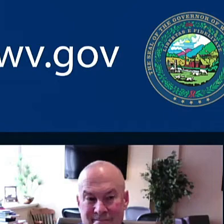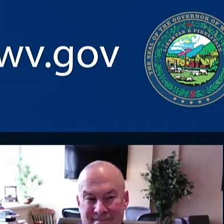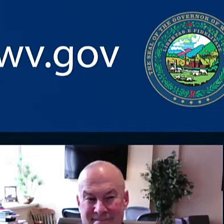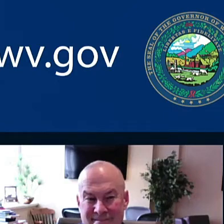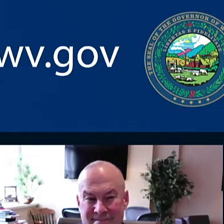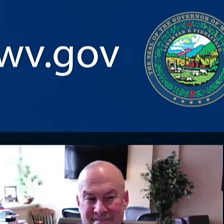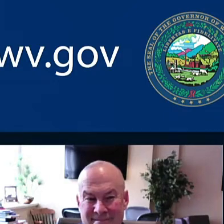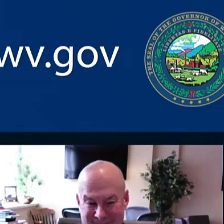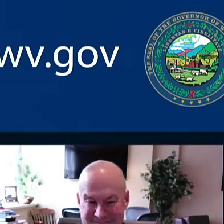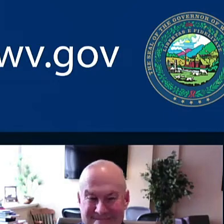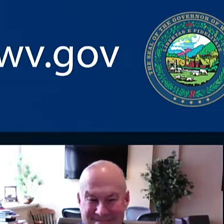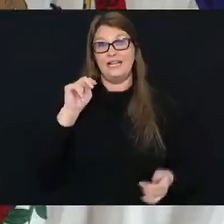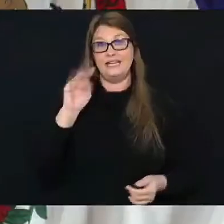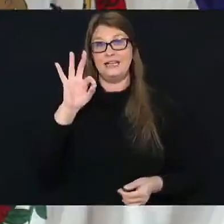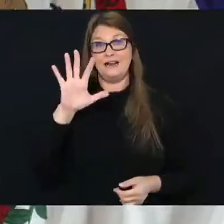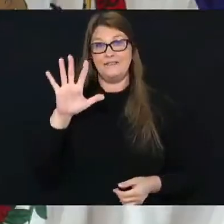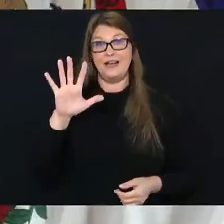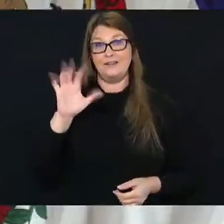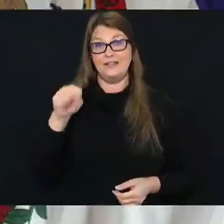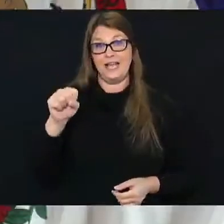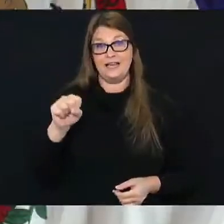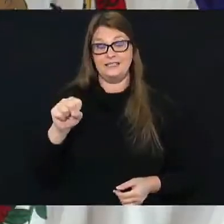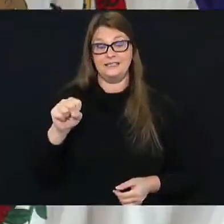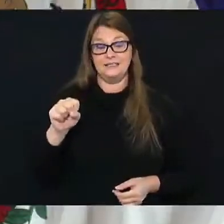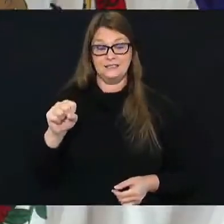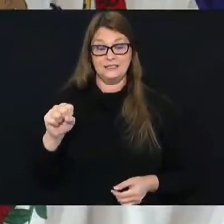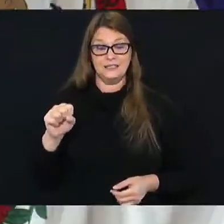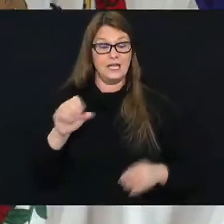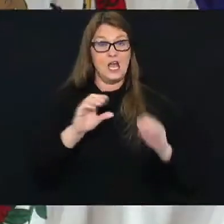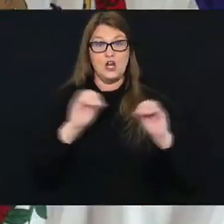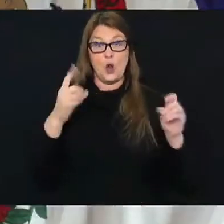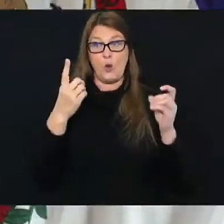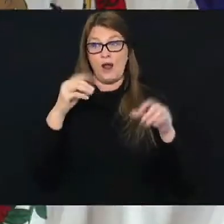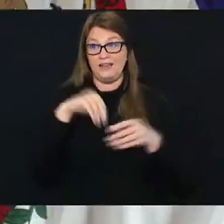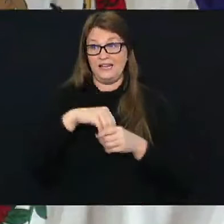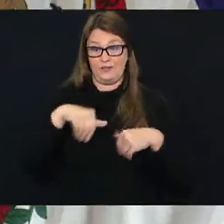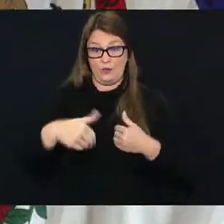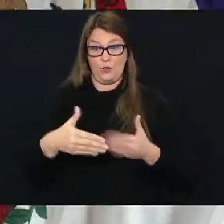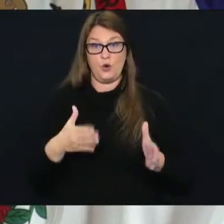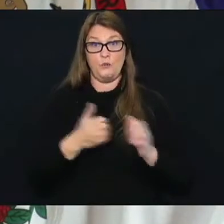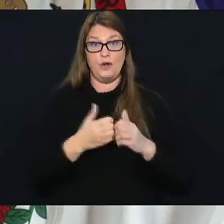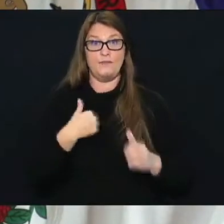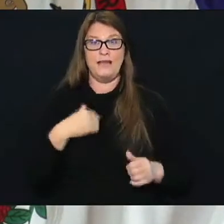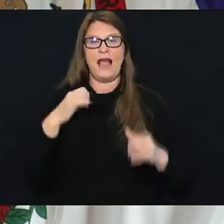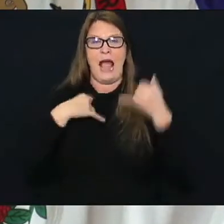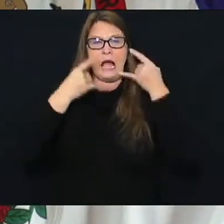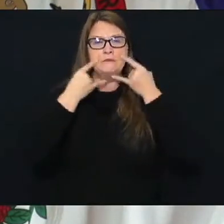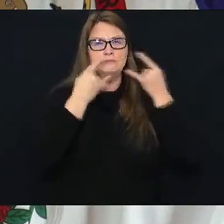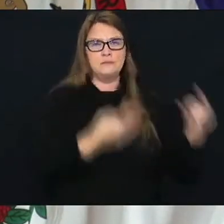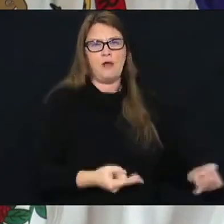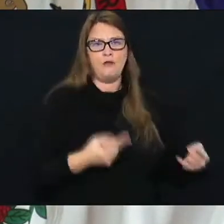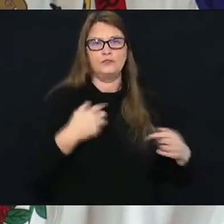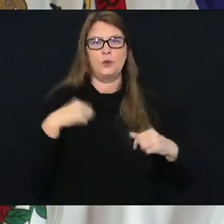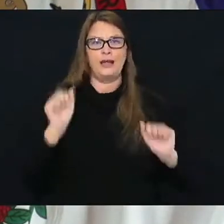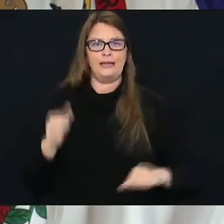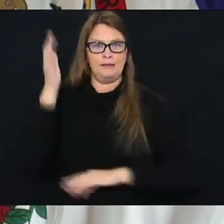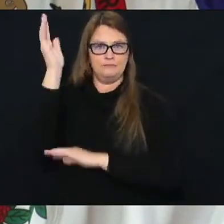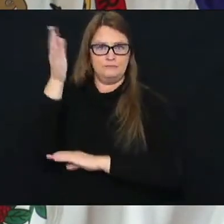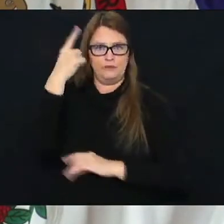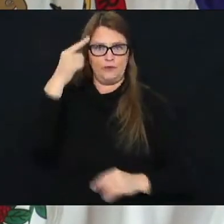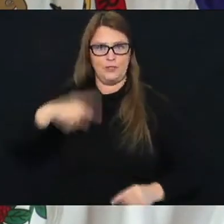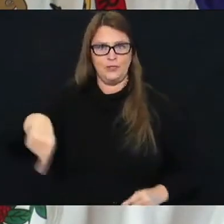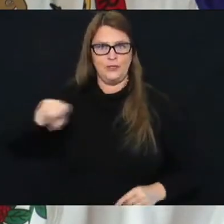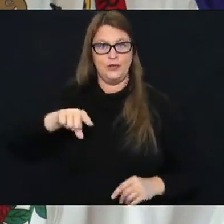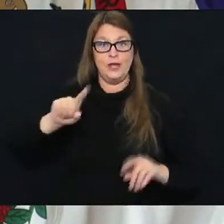absolutely wearing an N95 mask, and there's no one in here with me right now. And I take it off to be able to do this, but they got